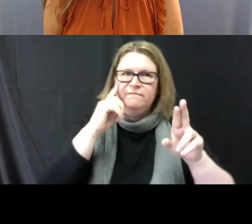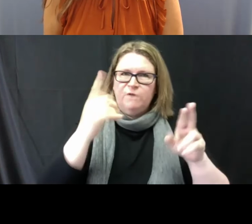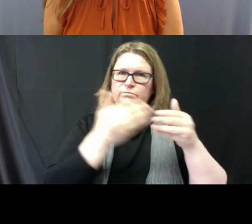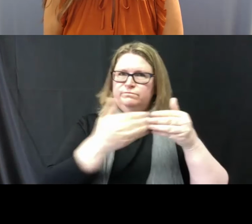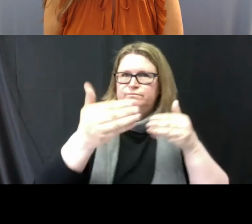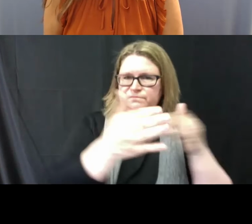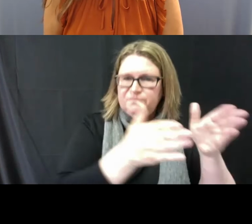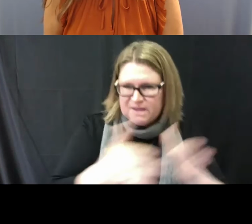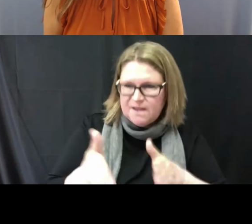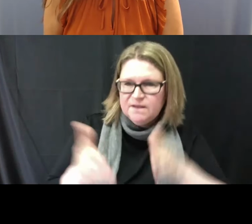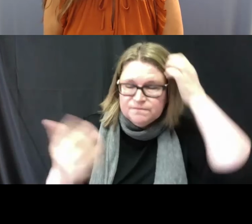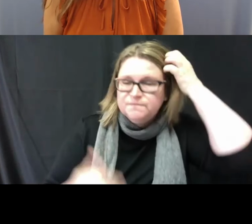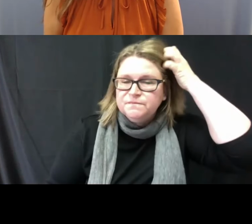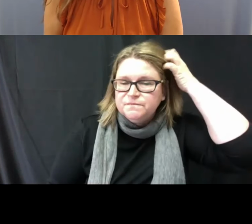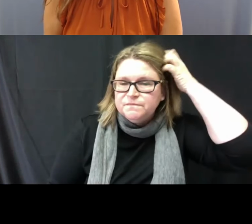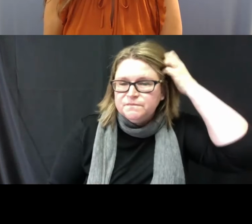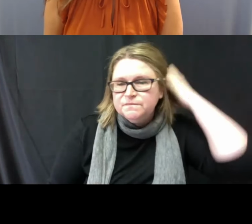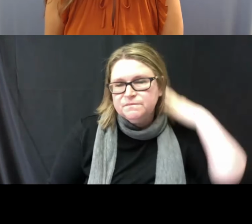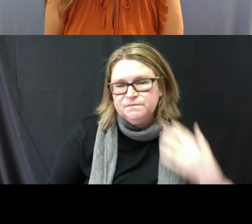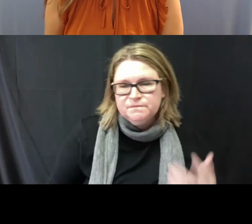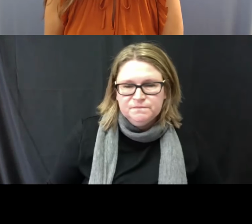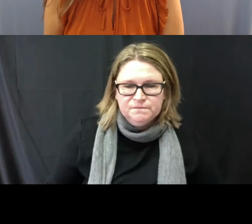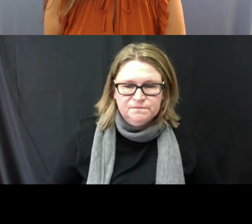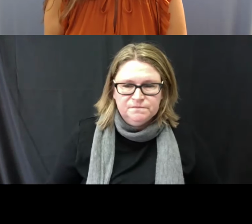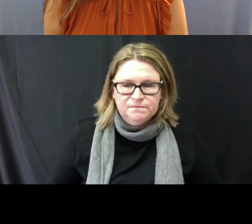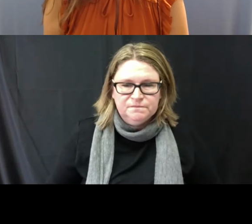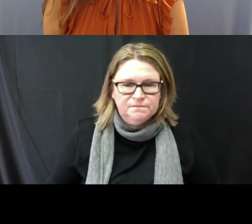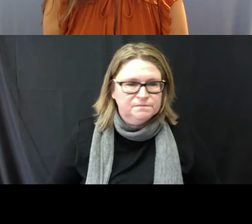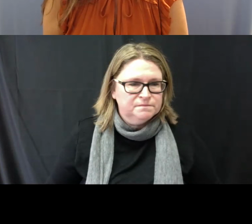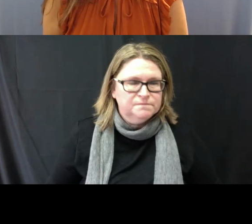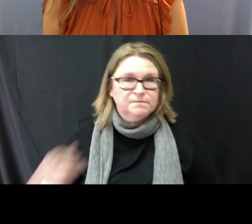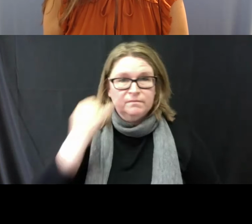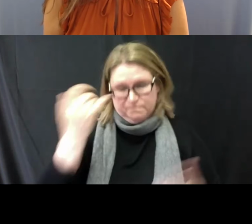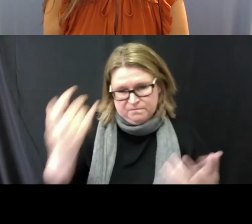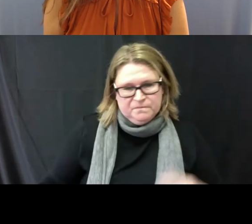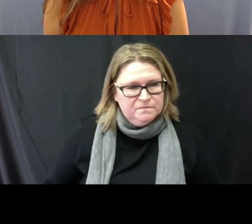me and we will work everything out for the next step for you,